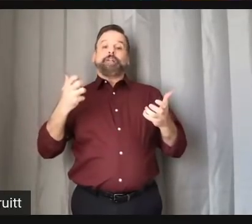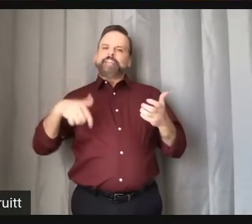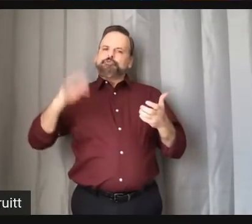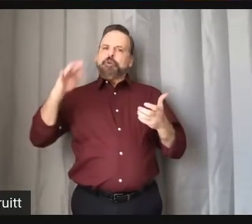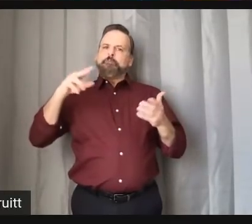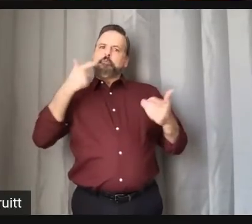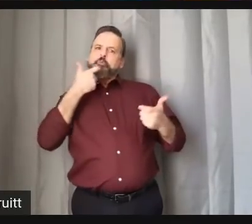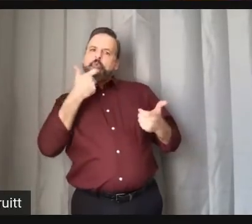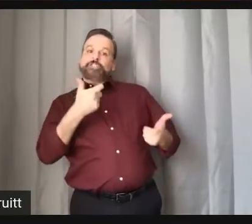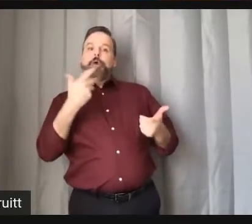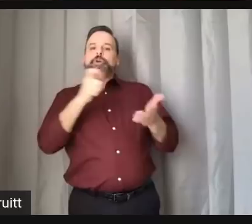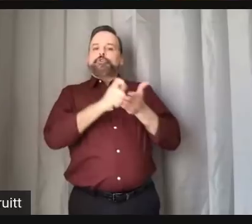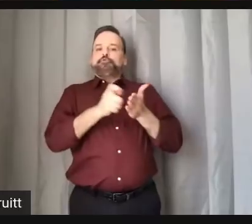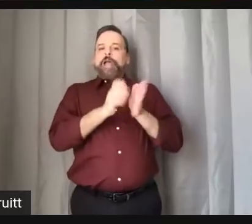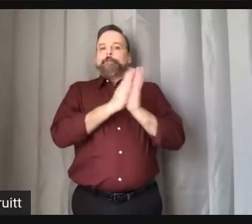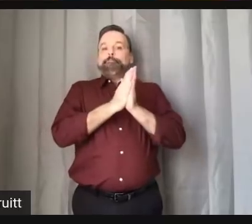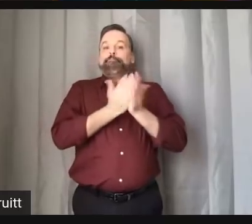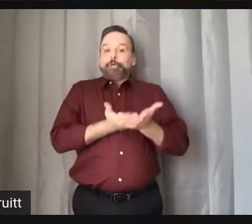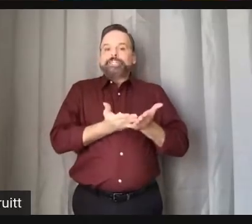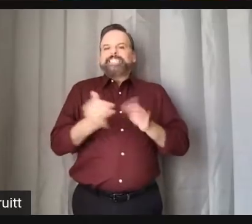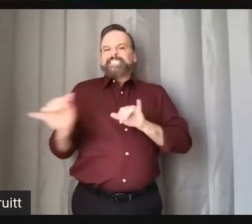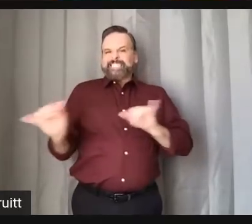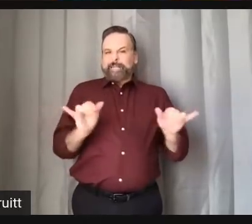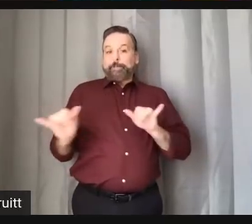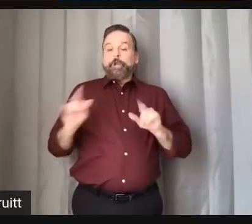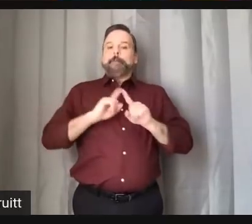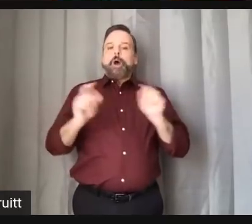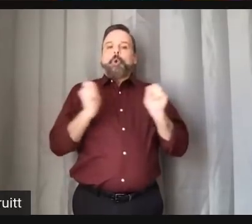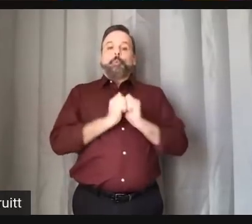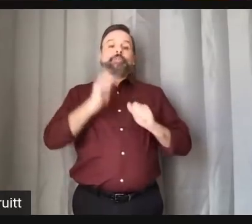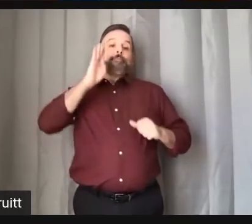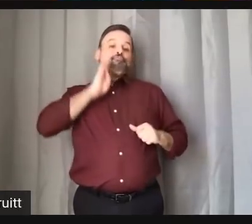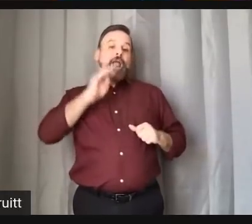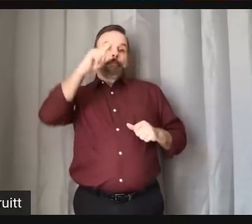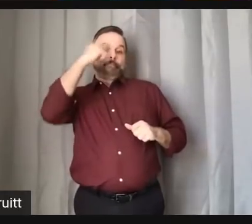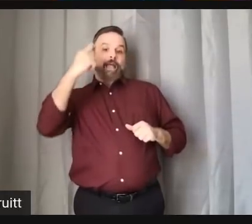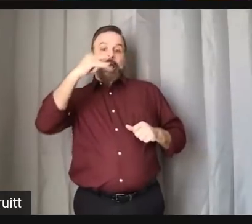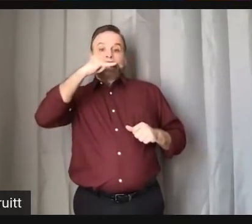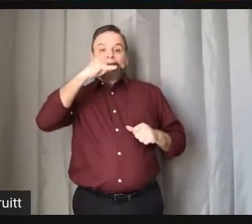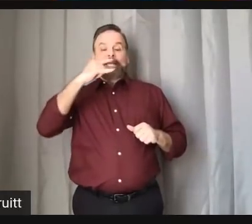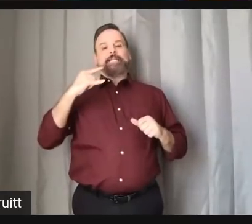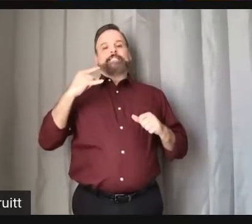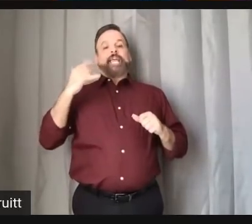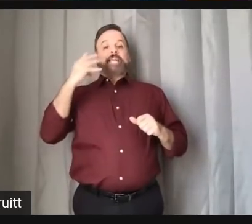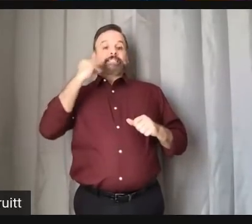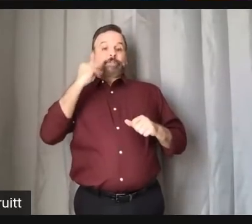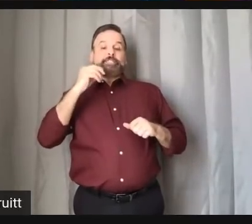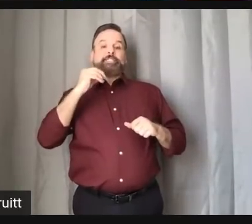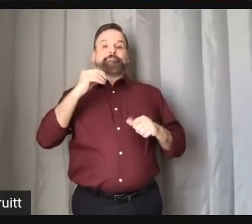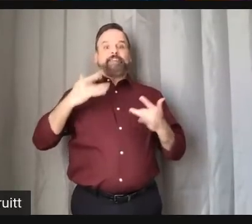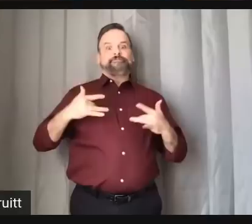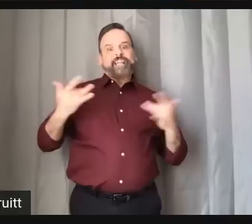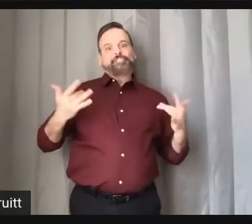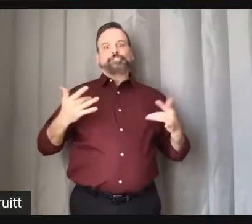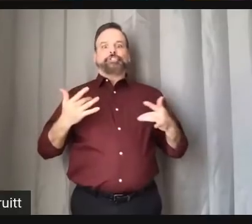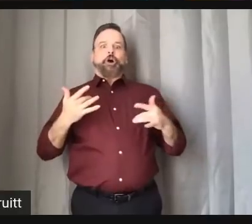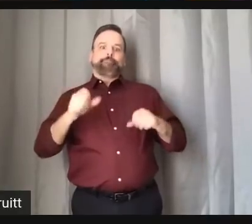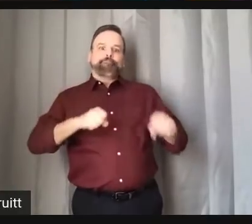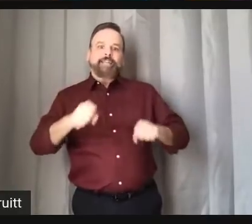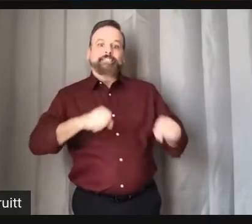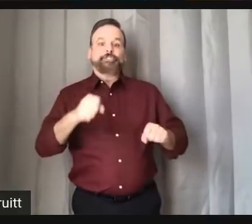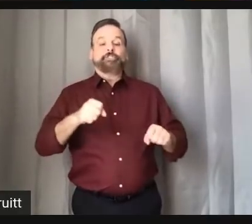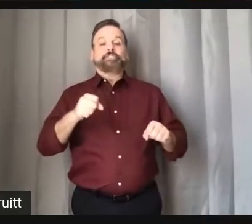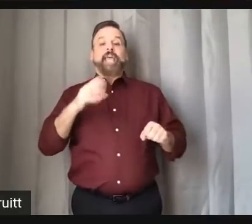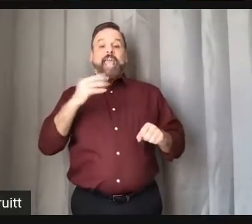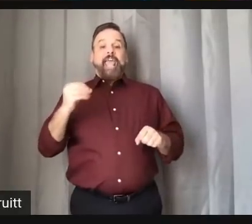was like the Goonies, but with like brown and black kids in it, having adventures on bikes. And like Kwame, I really wanted, was hoping that they would